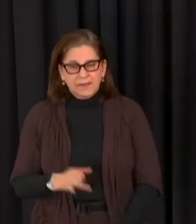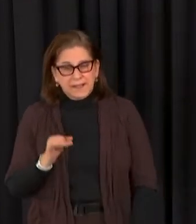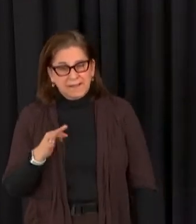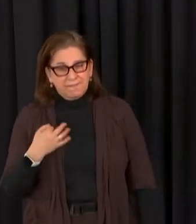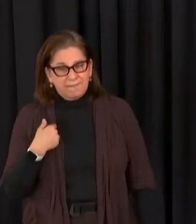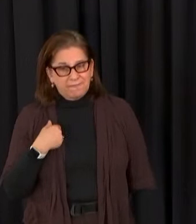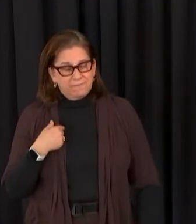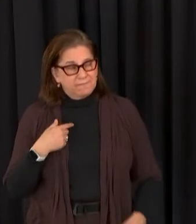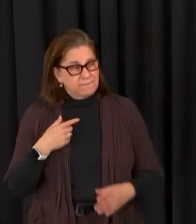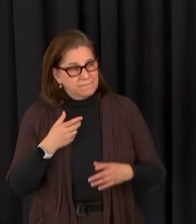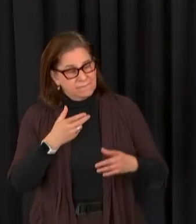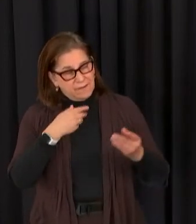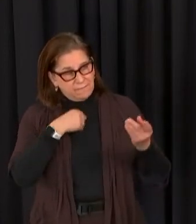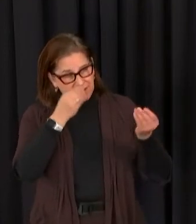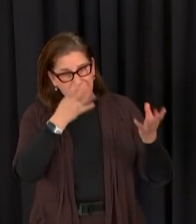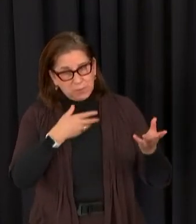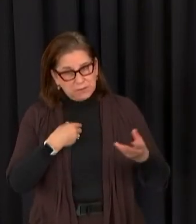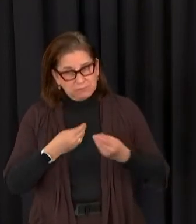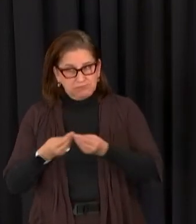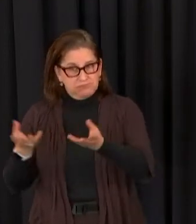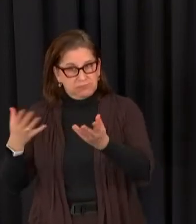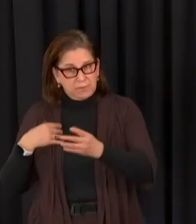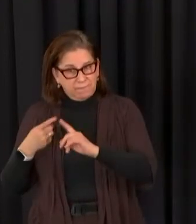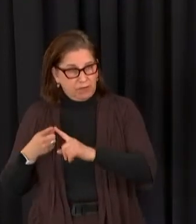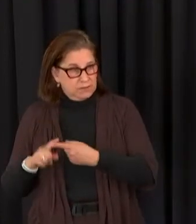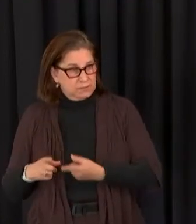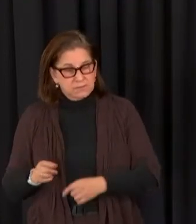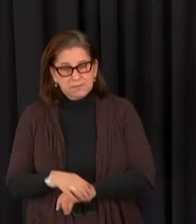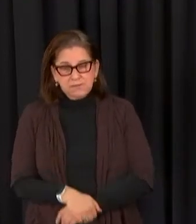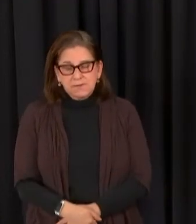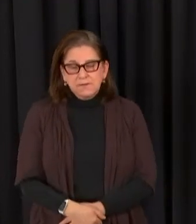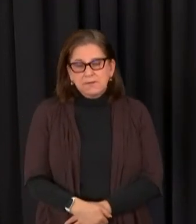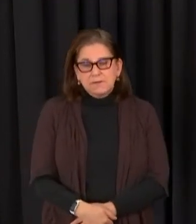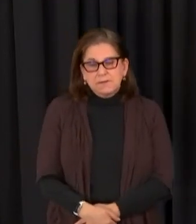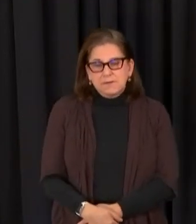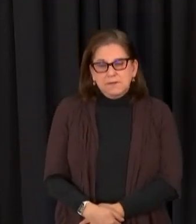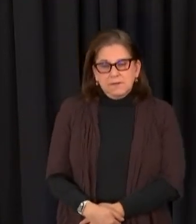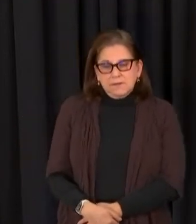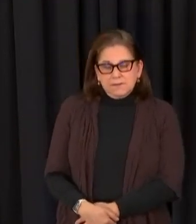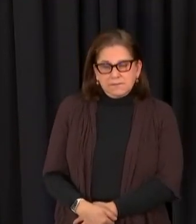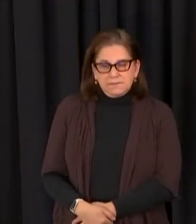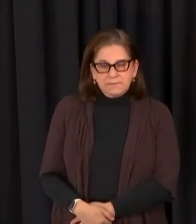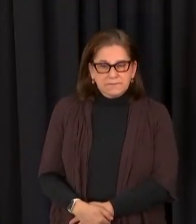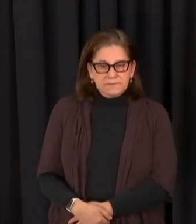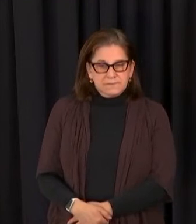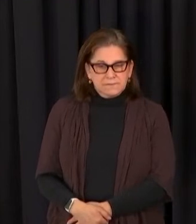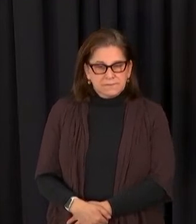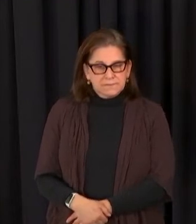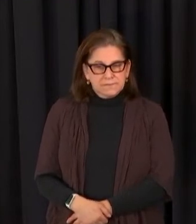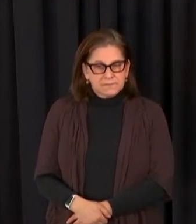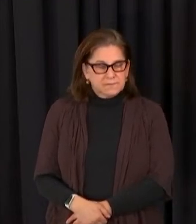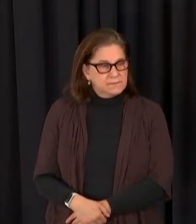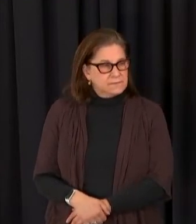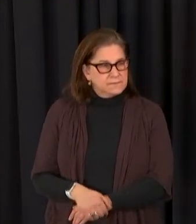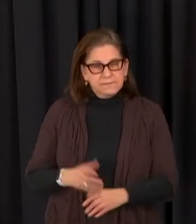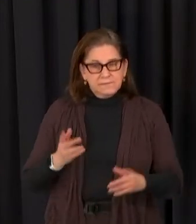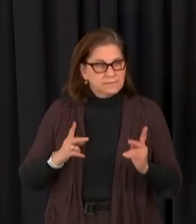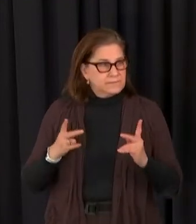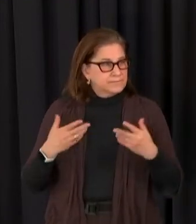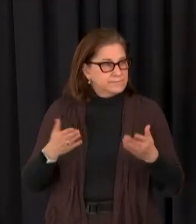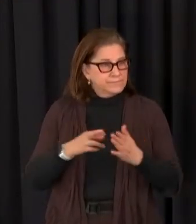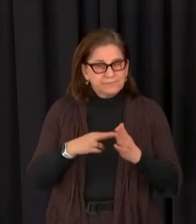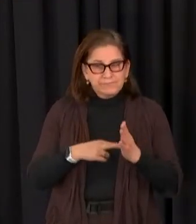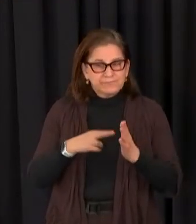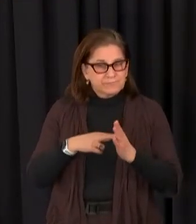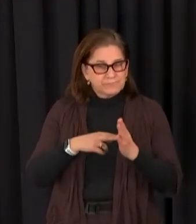my friends and then everybody ends up disappointed. So what are you doing to kind of circumvent that from happening once you